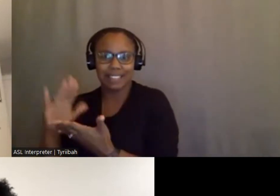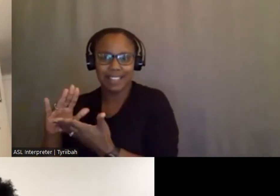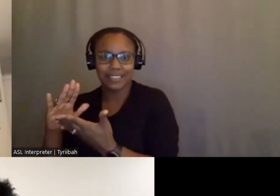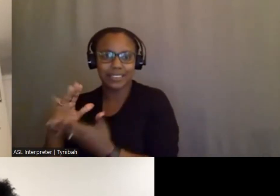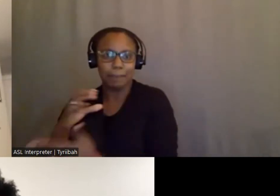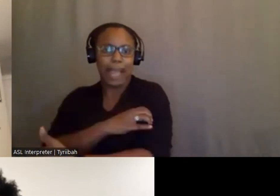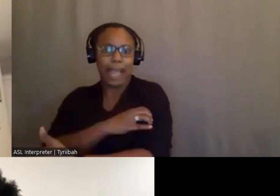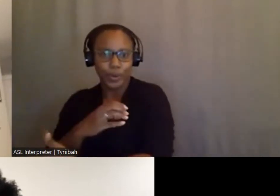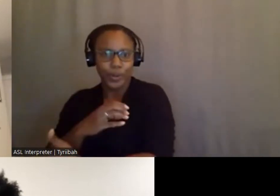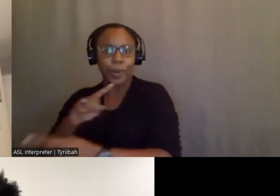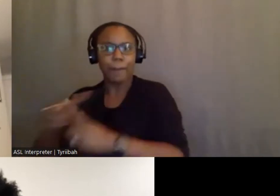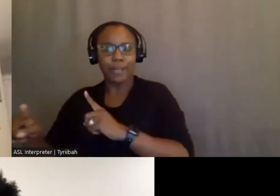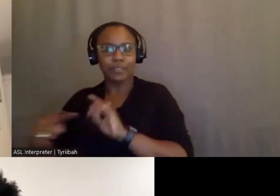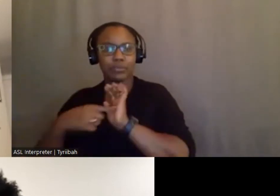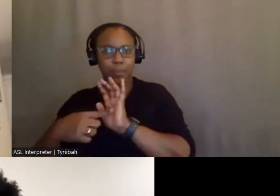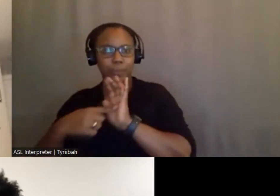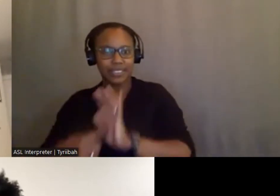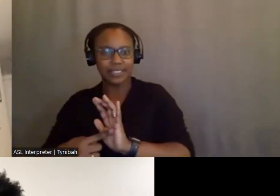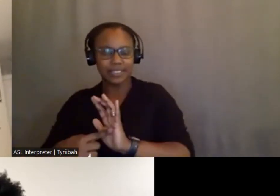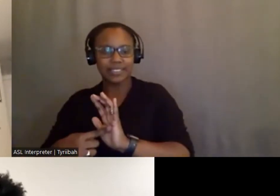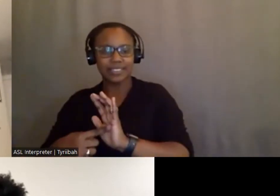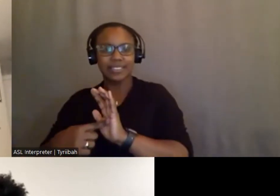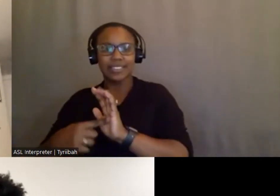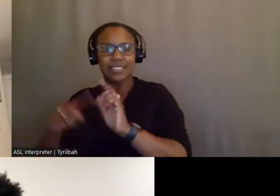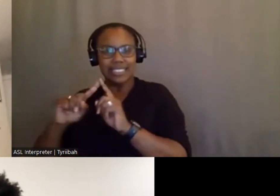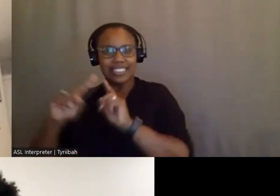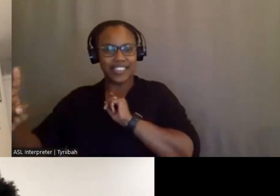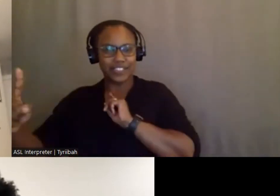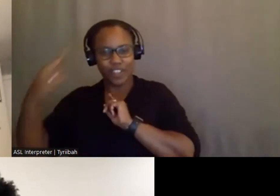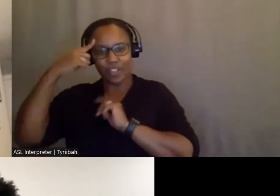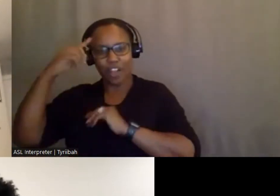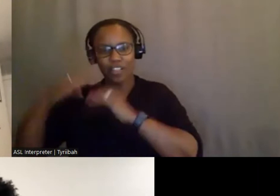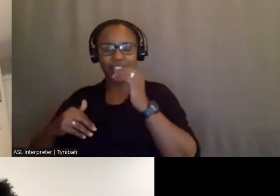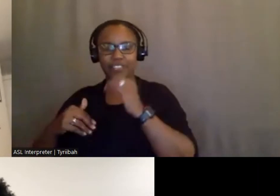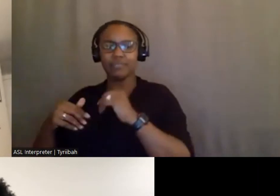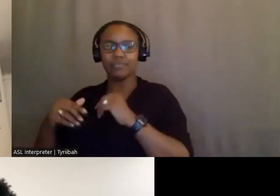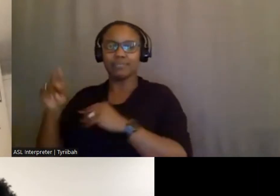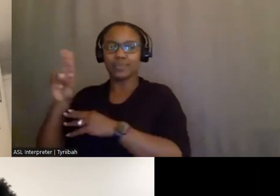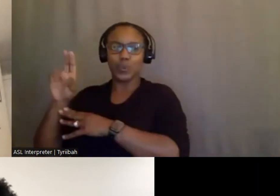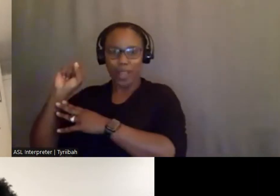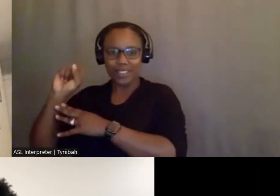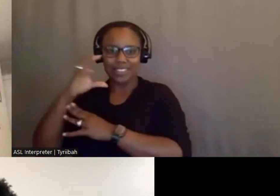represents a diversity of thought and identity in Native American nations.